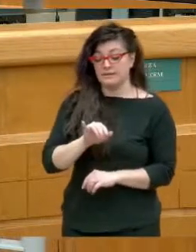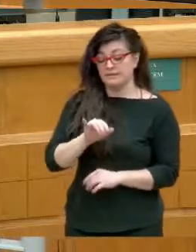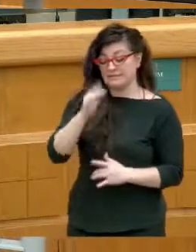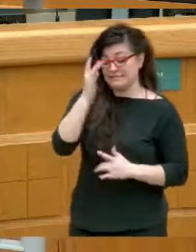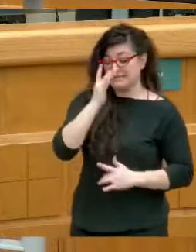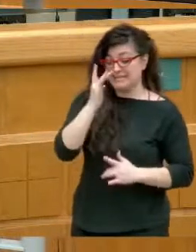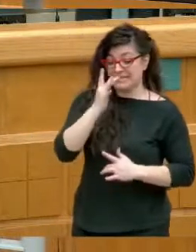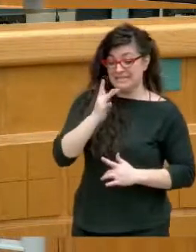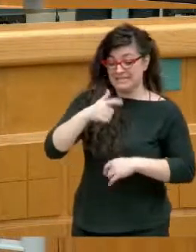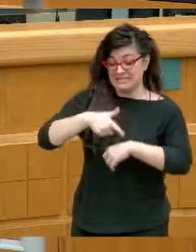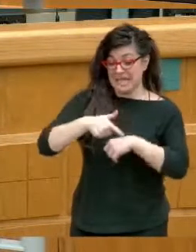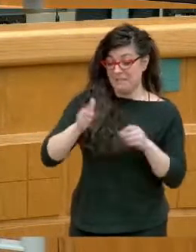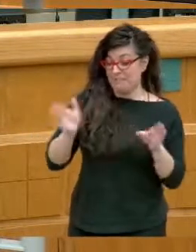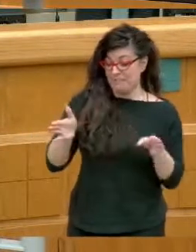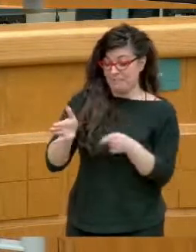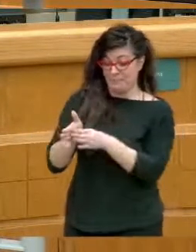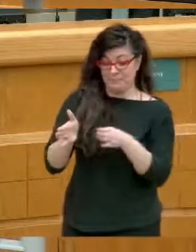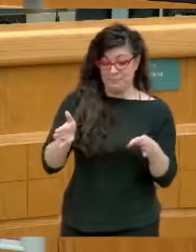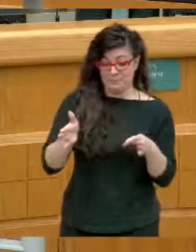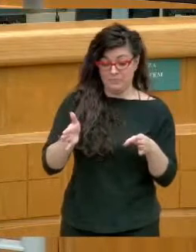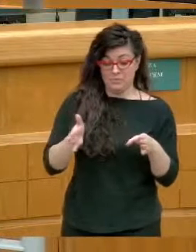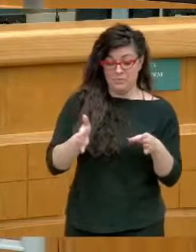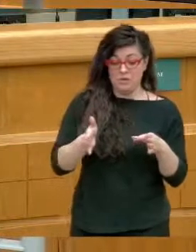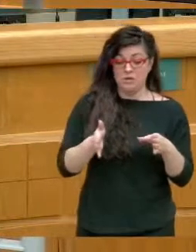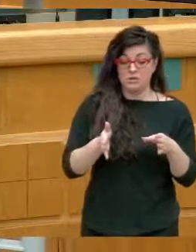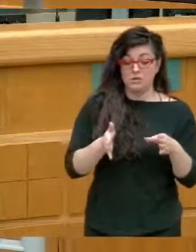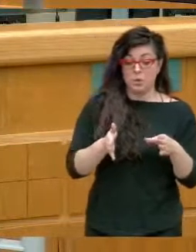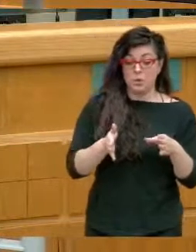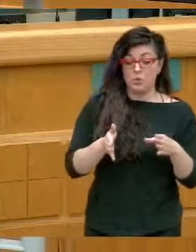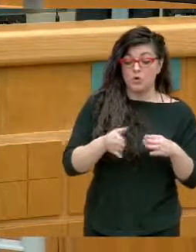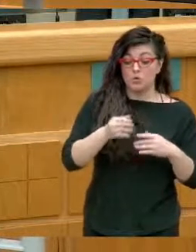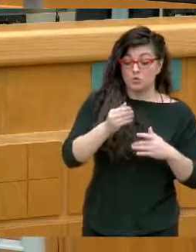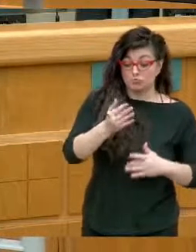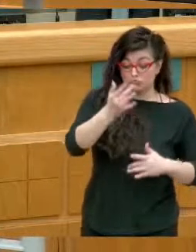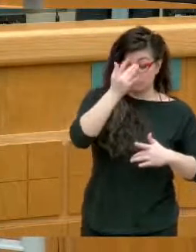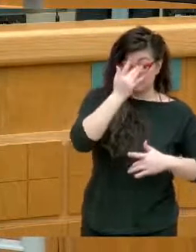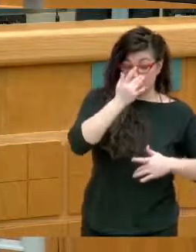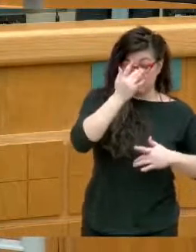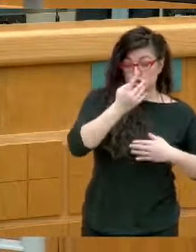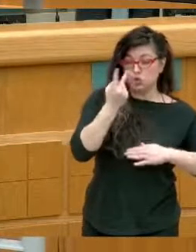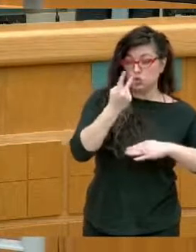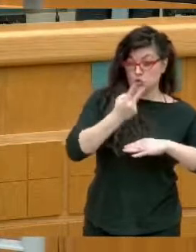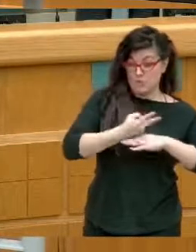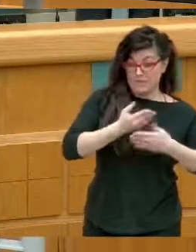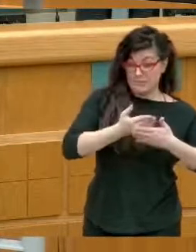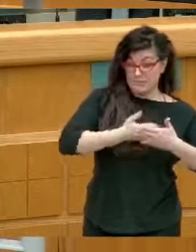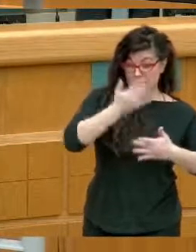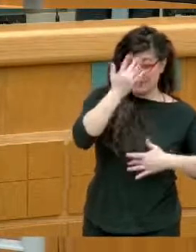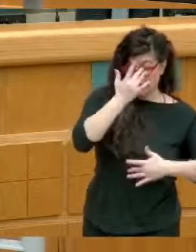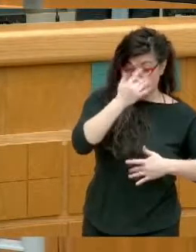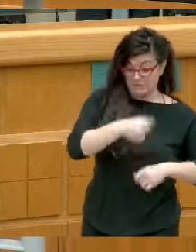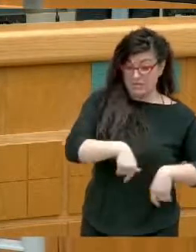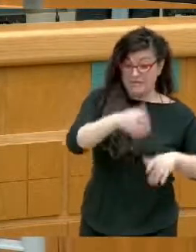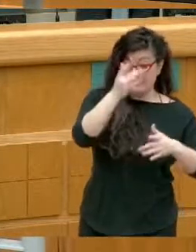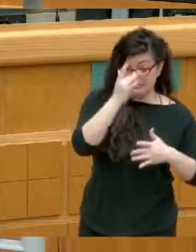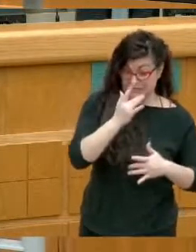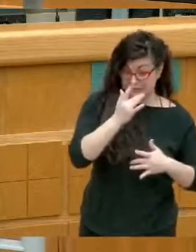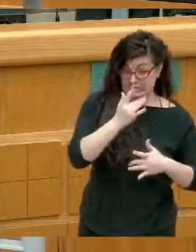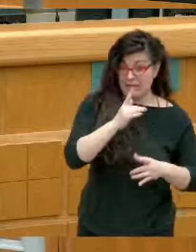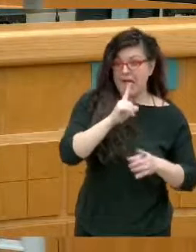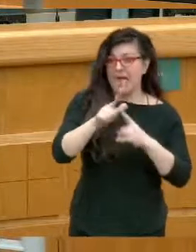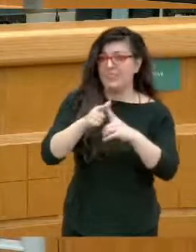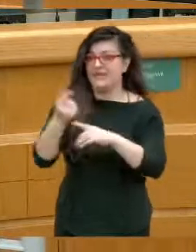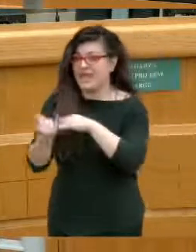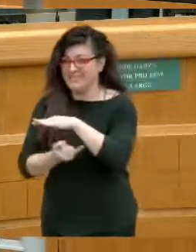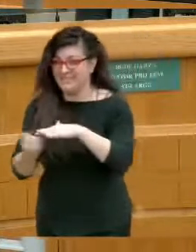showing symptoms to maybe 2 days before that until the point when you self-isolate. That's a period of time when if you were associated